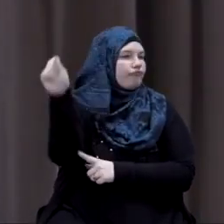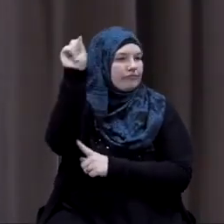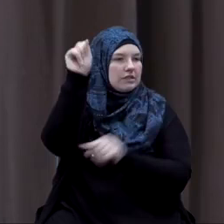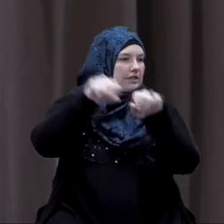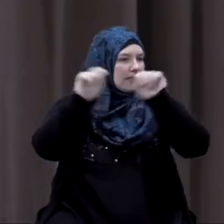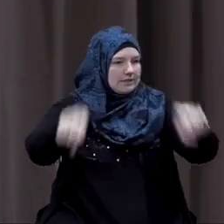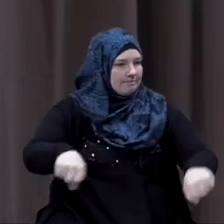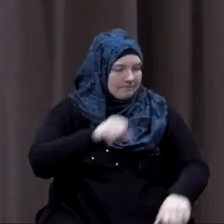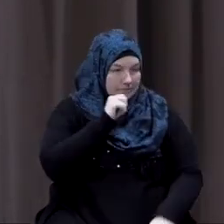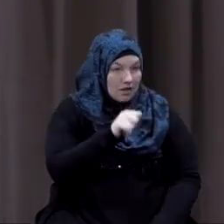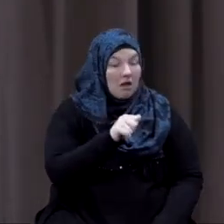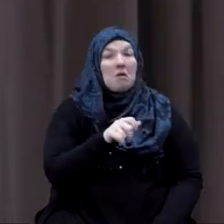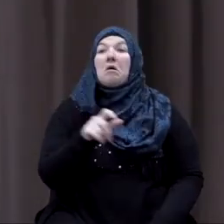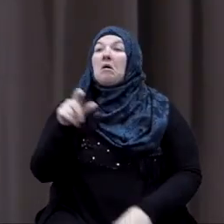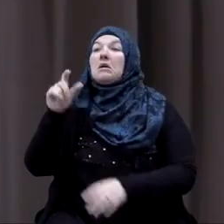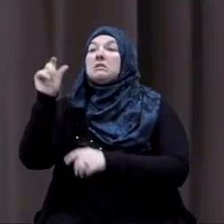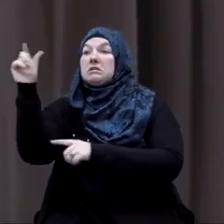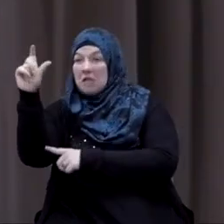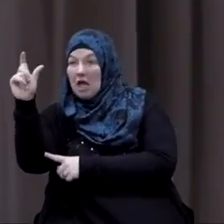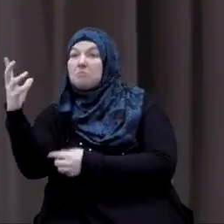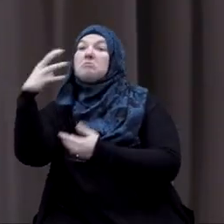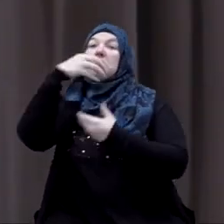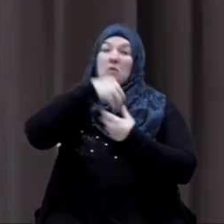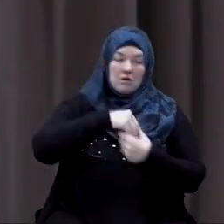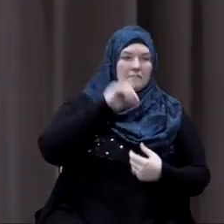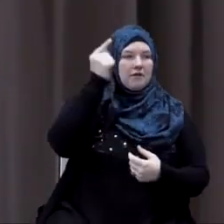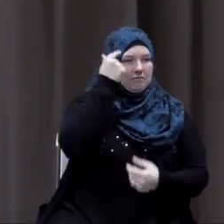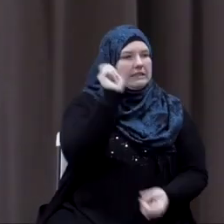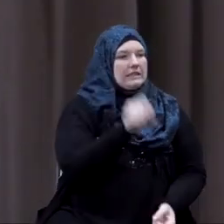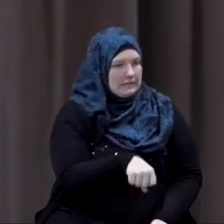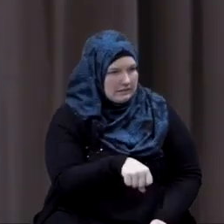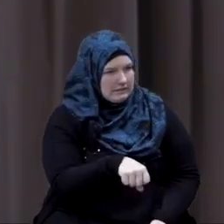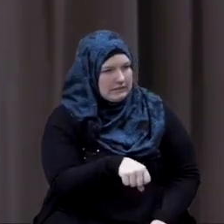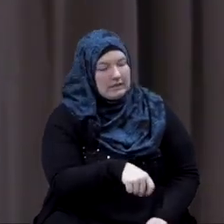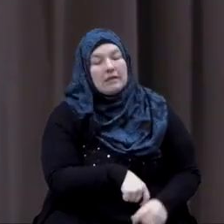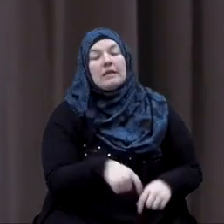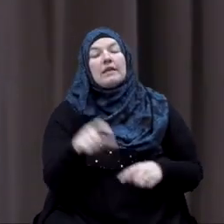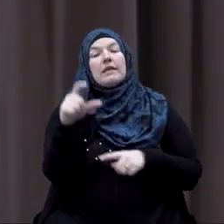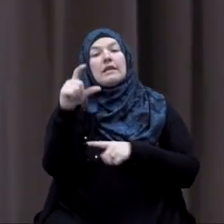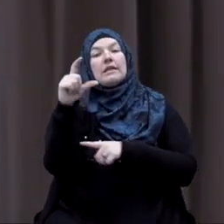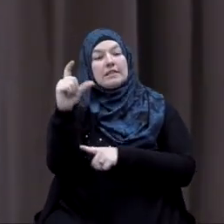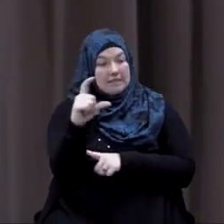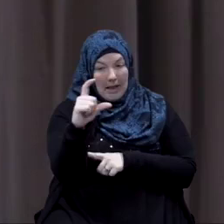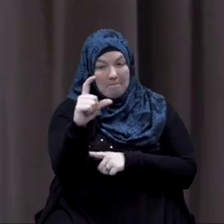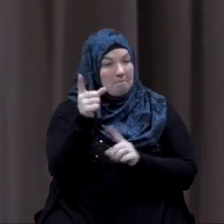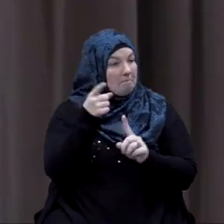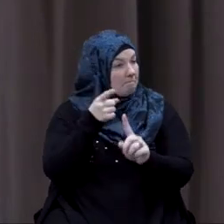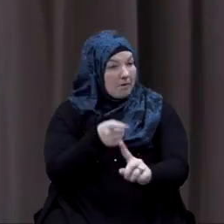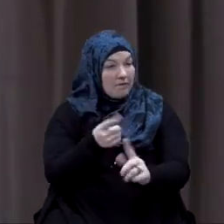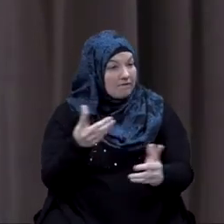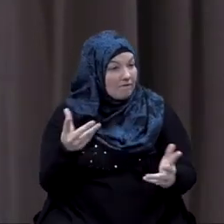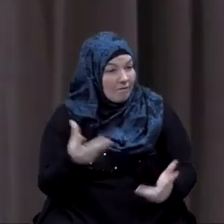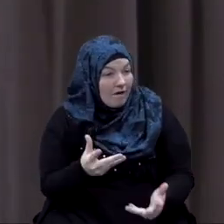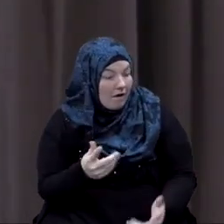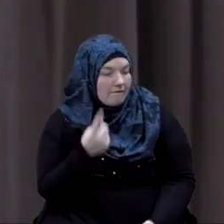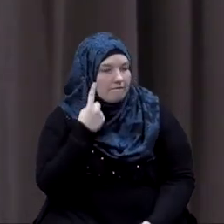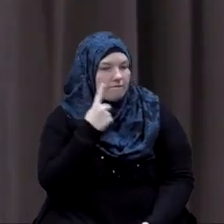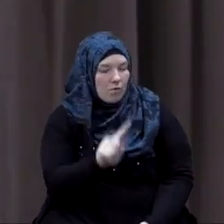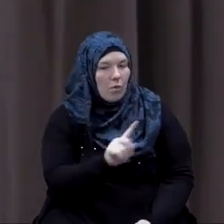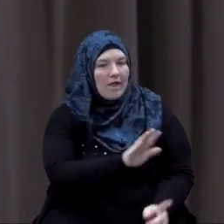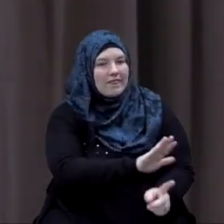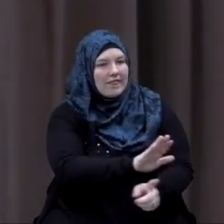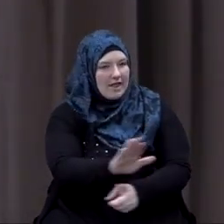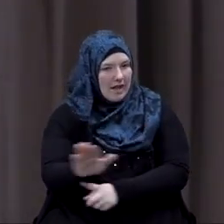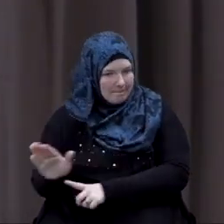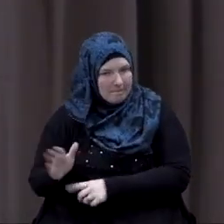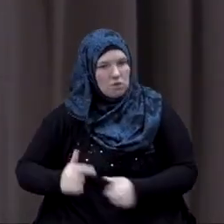system, even though that is part of our mission. Islam, primarily for them, as